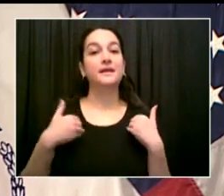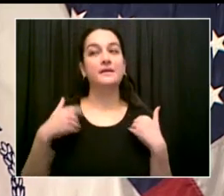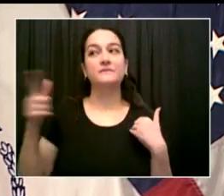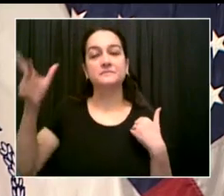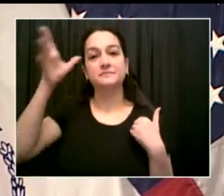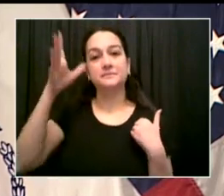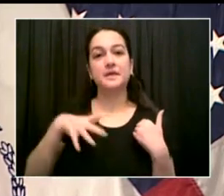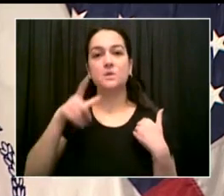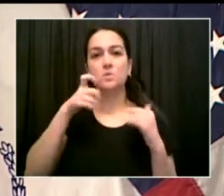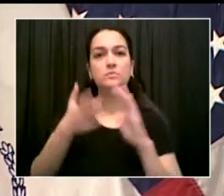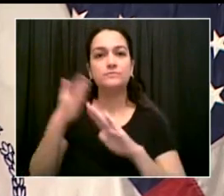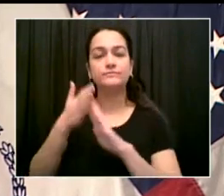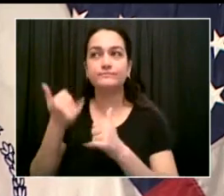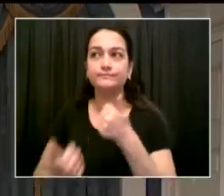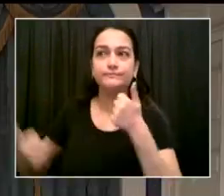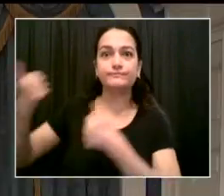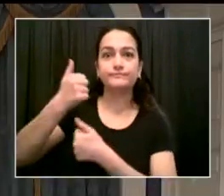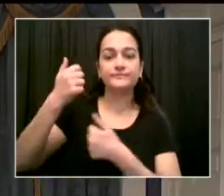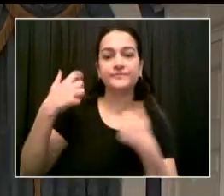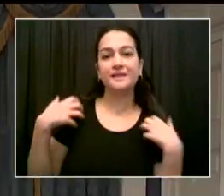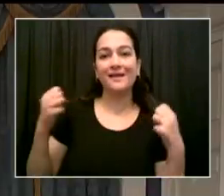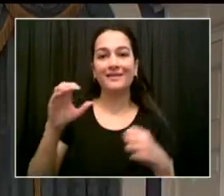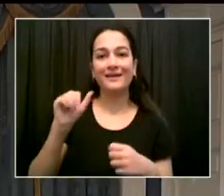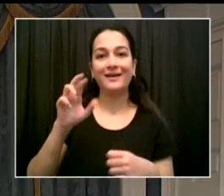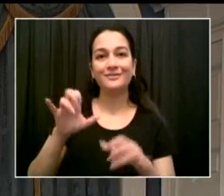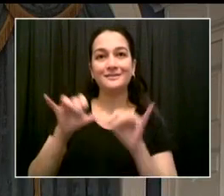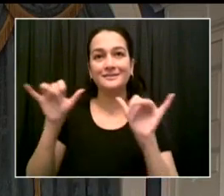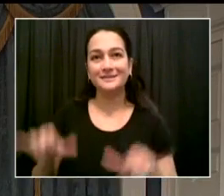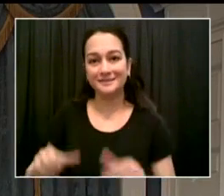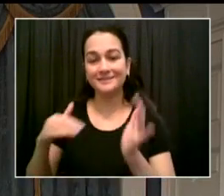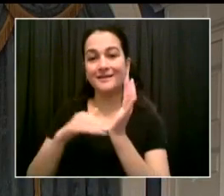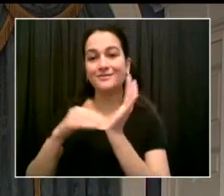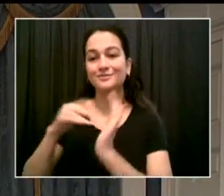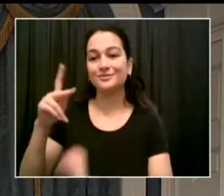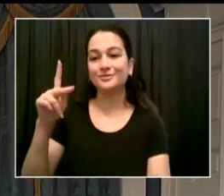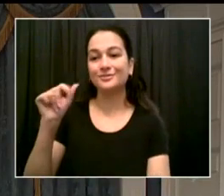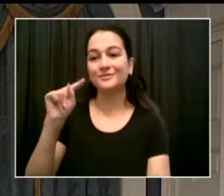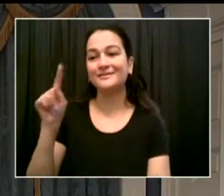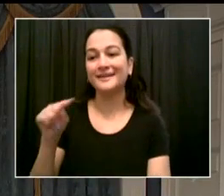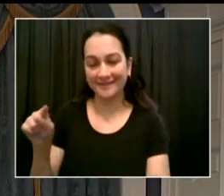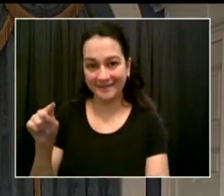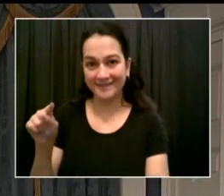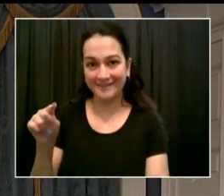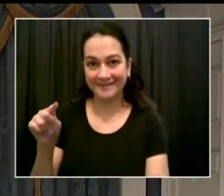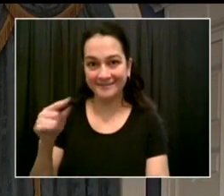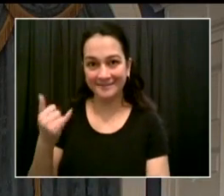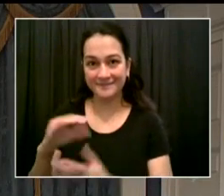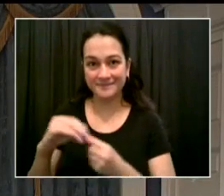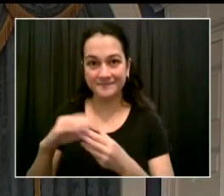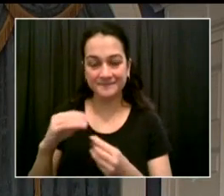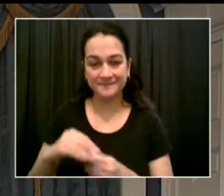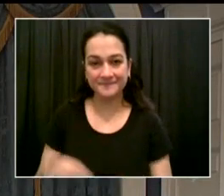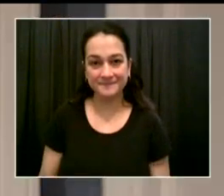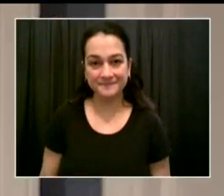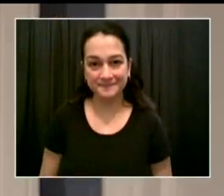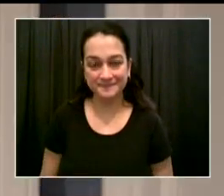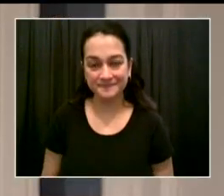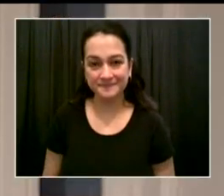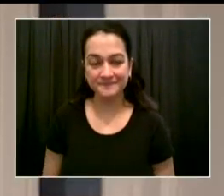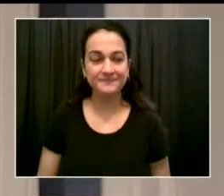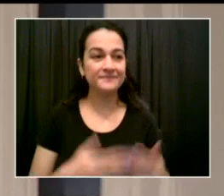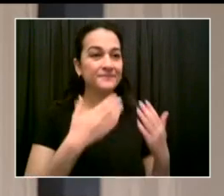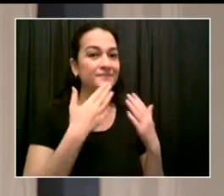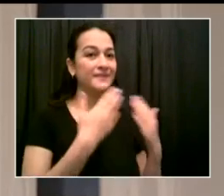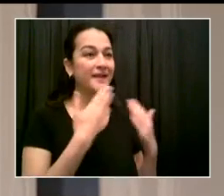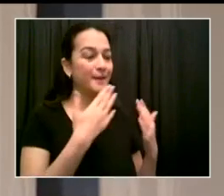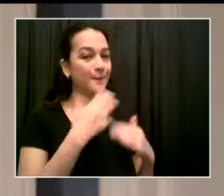My pleasure to introduce Dr. Mitch Katz. Oh, thank you, Mr. Mayor. And most importantly, thank you from before my return to my